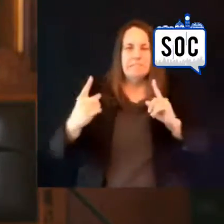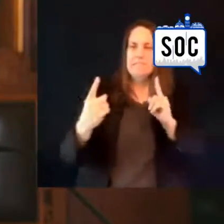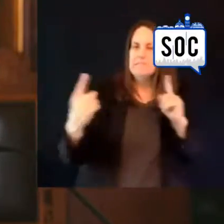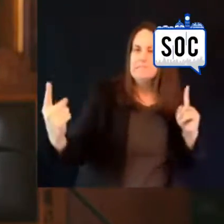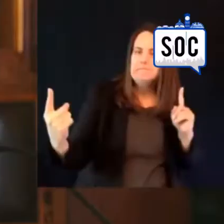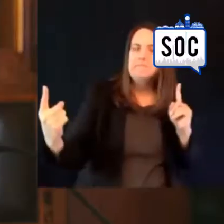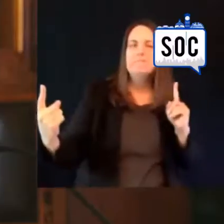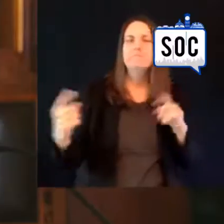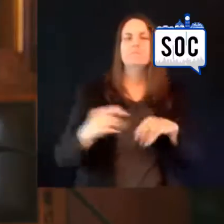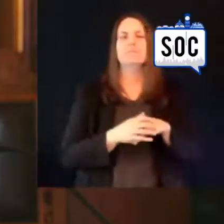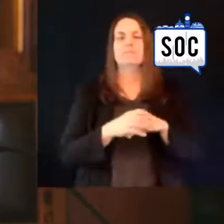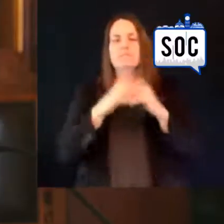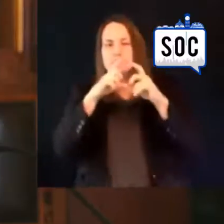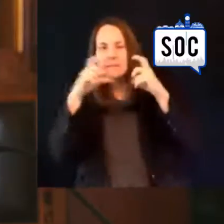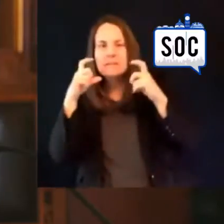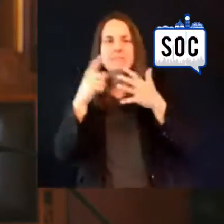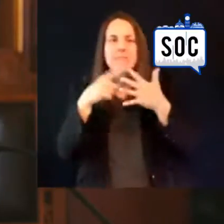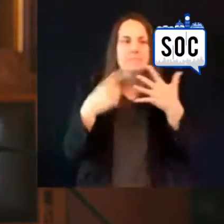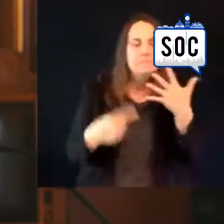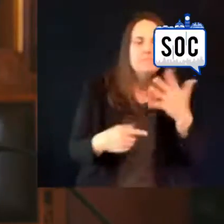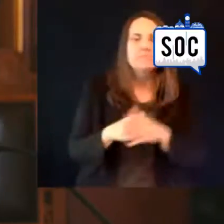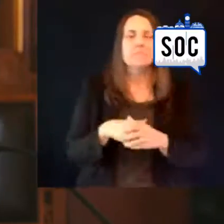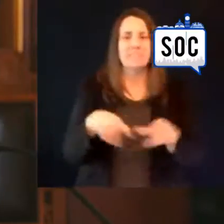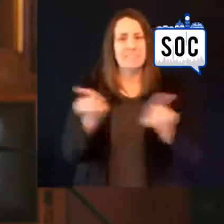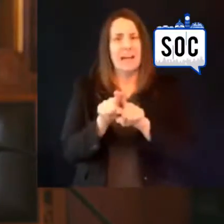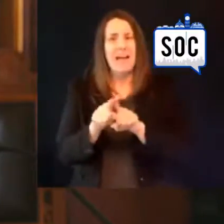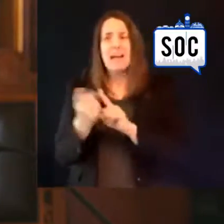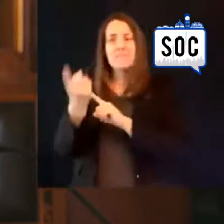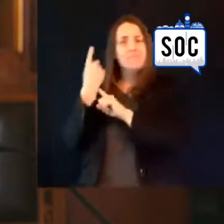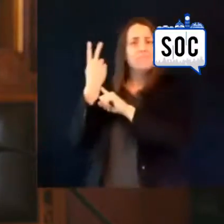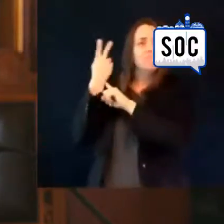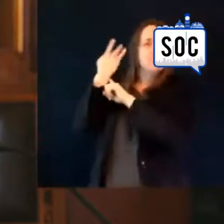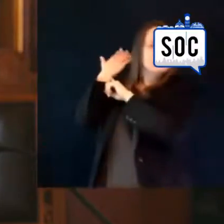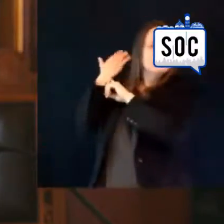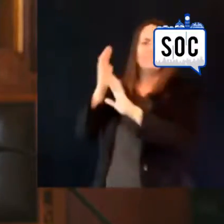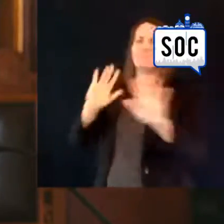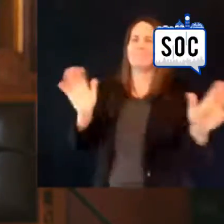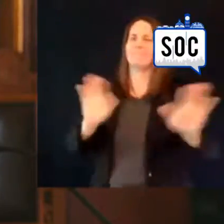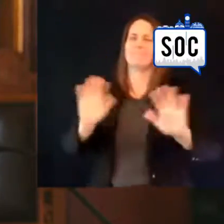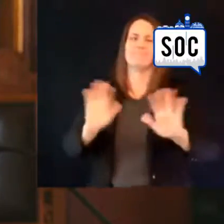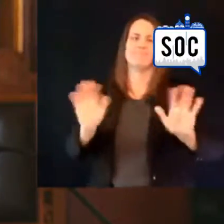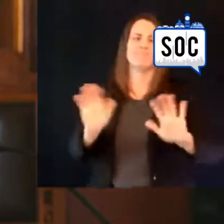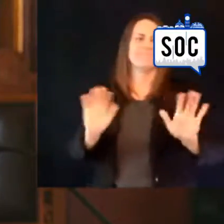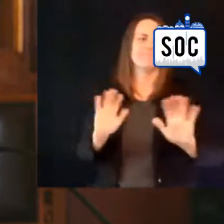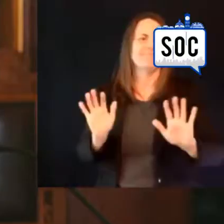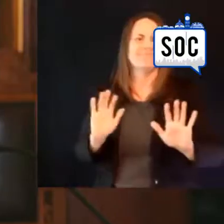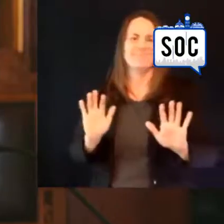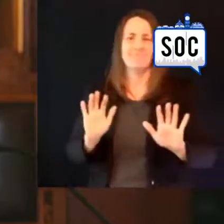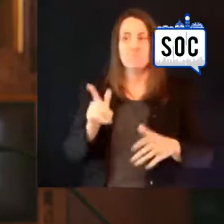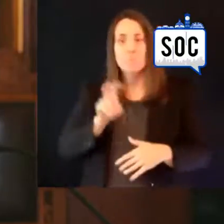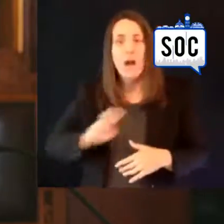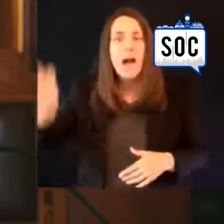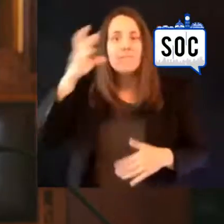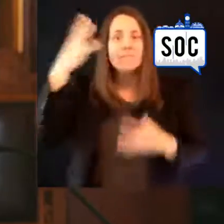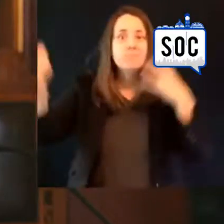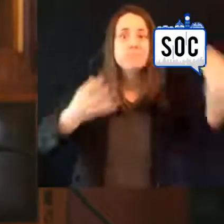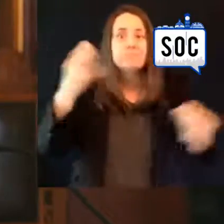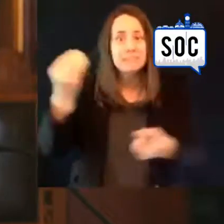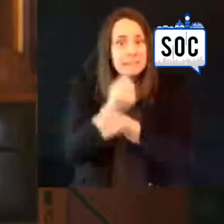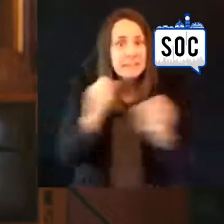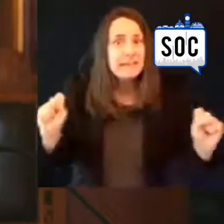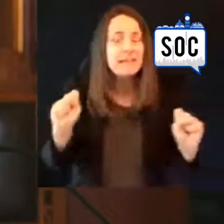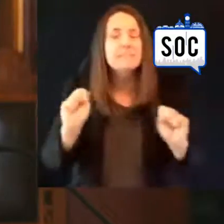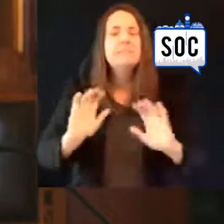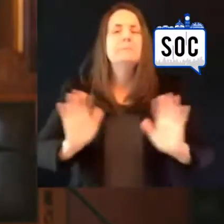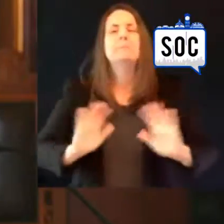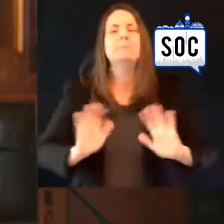hear, but traveling is still not a safe activity. And gathering for a meal inside should only happen